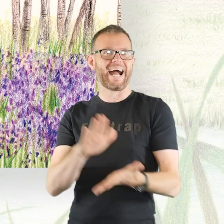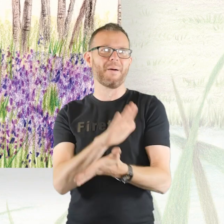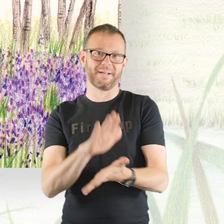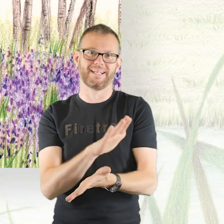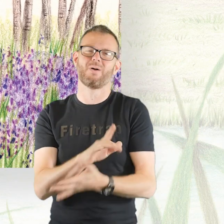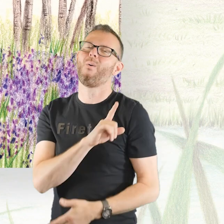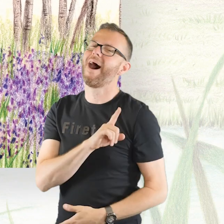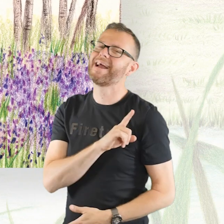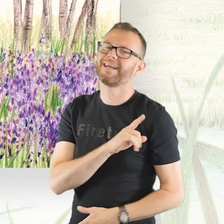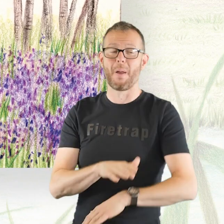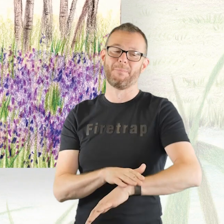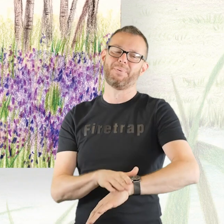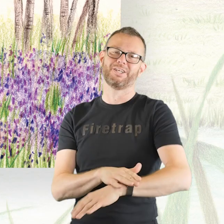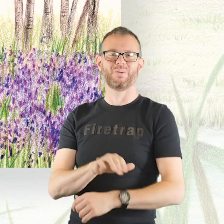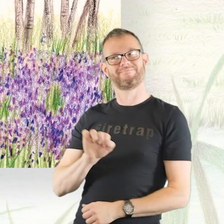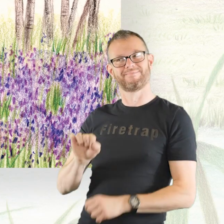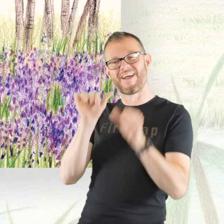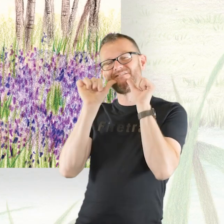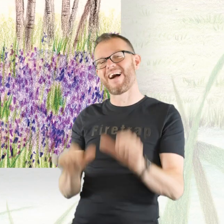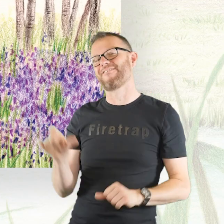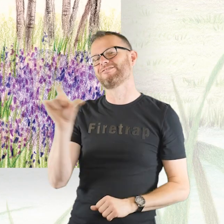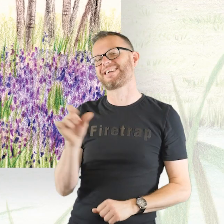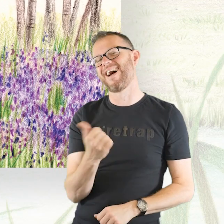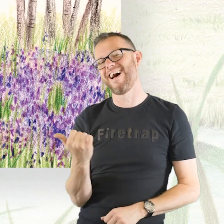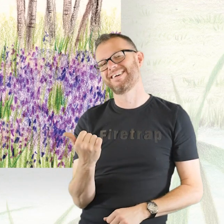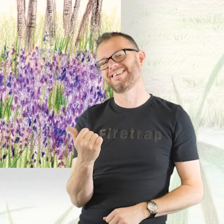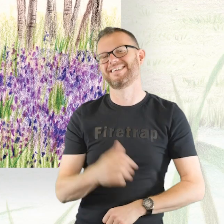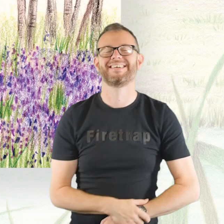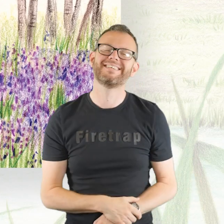Alex was happy because blue is his favourite colour.